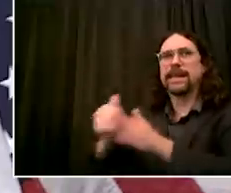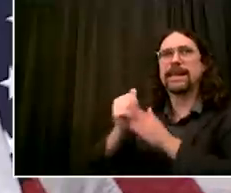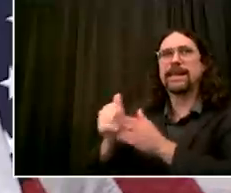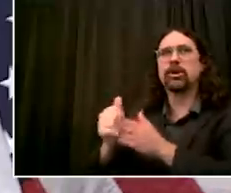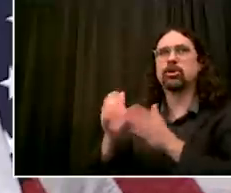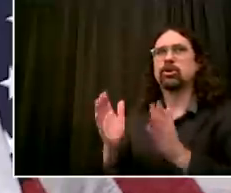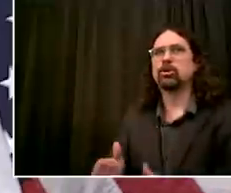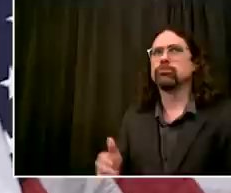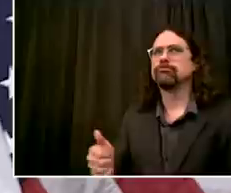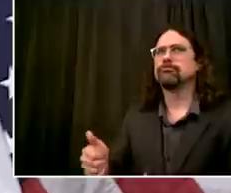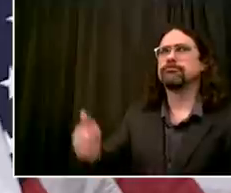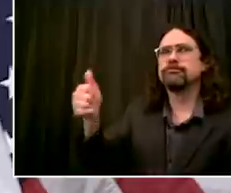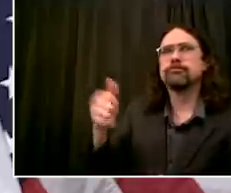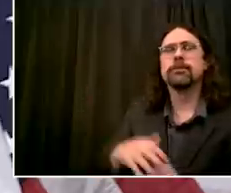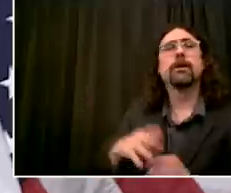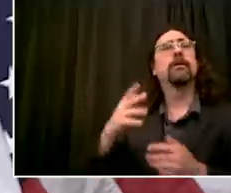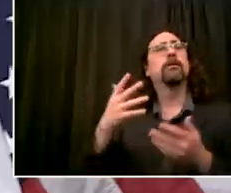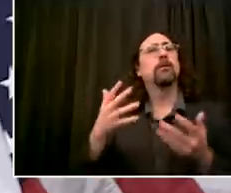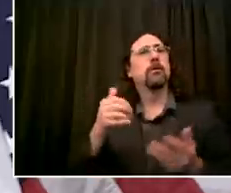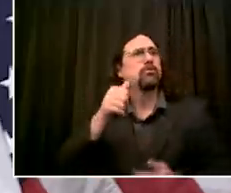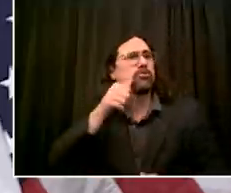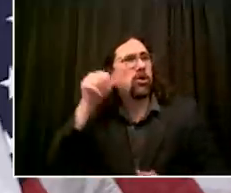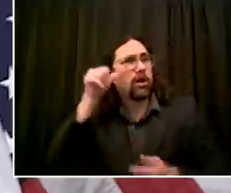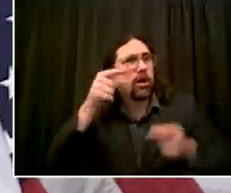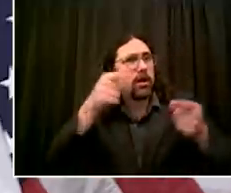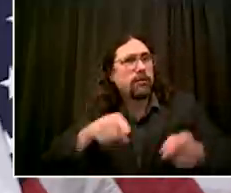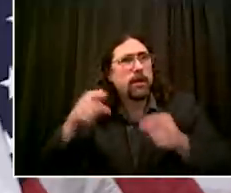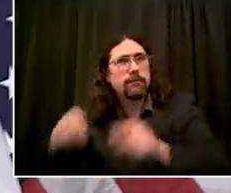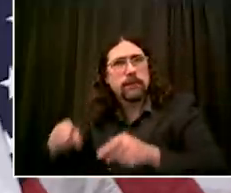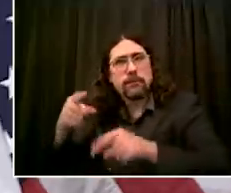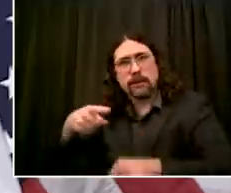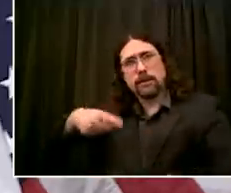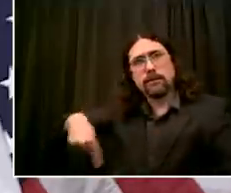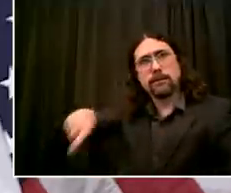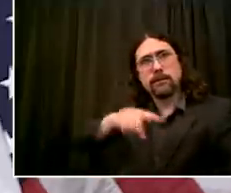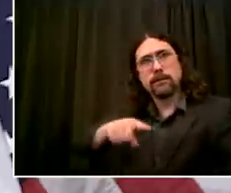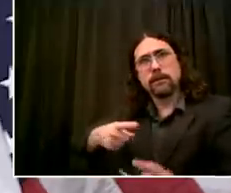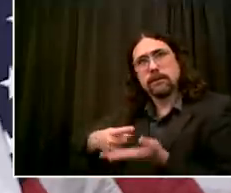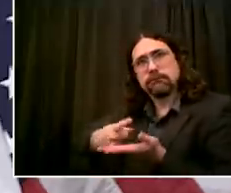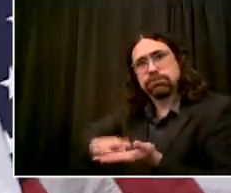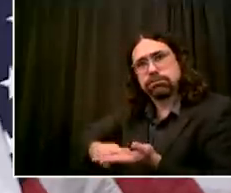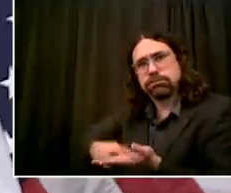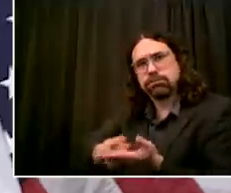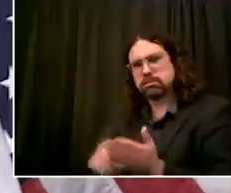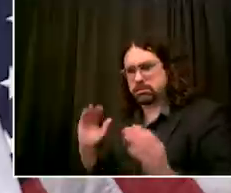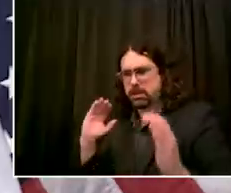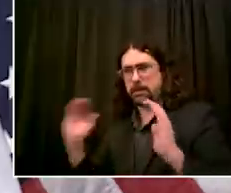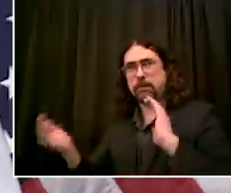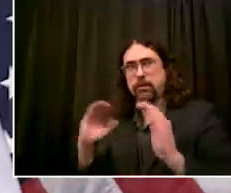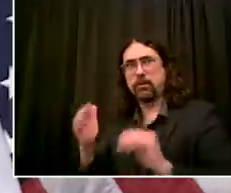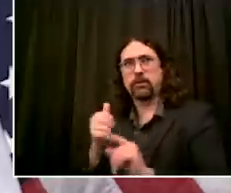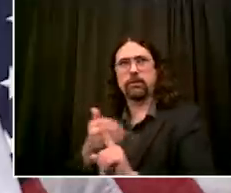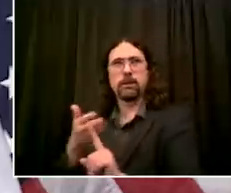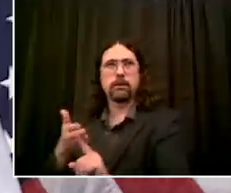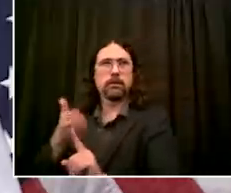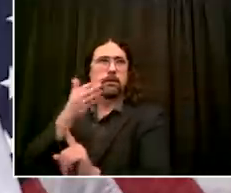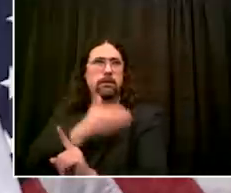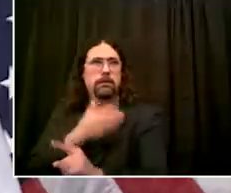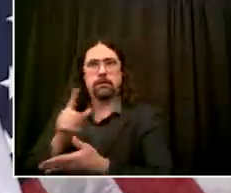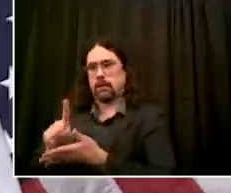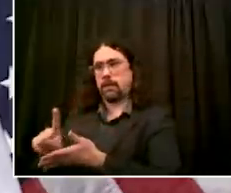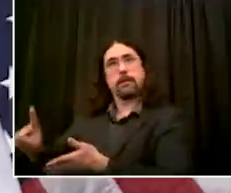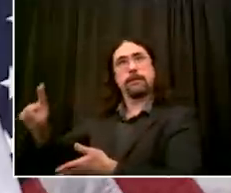different picture around New York City last night. We still have more work to do. Let me affirm that right up front. We saw peaceful protests during the